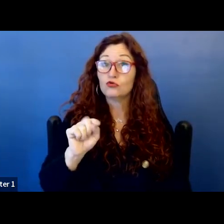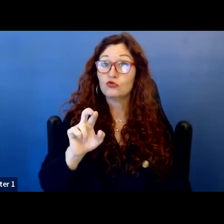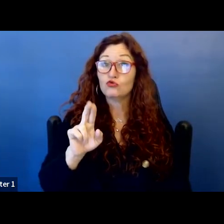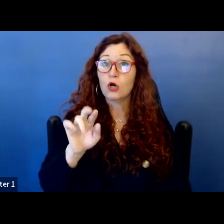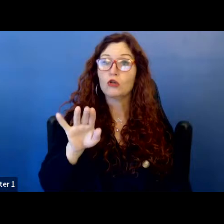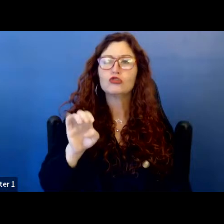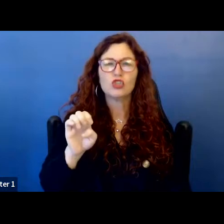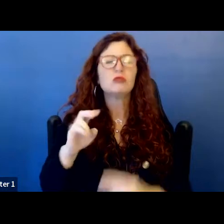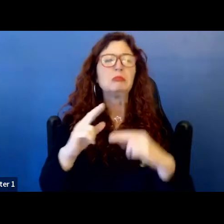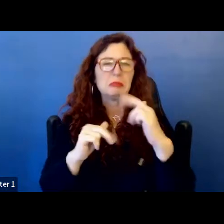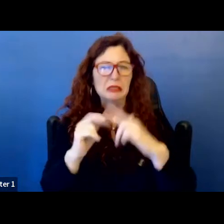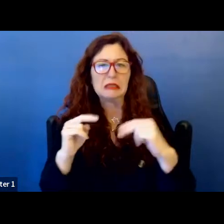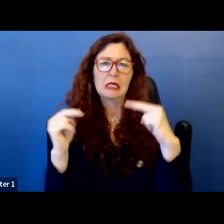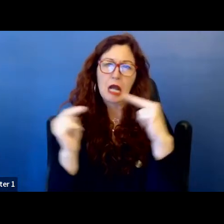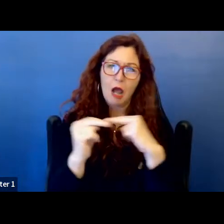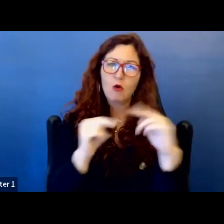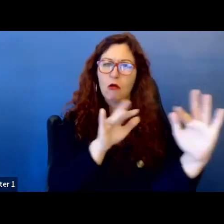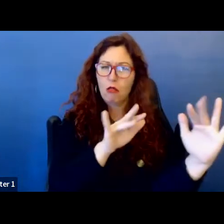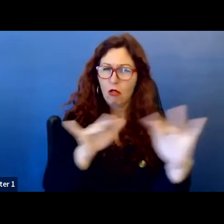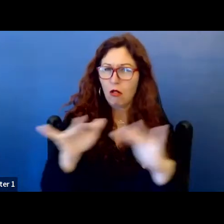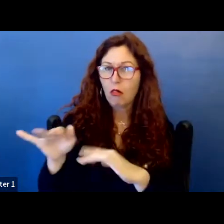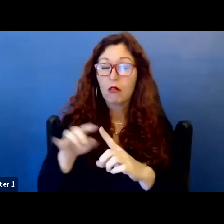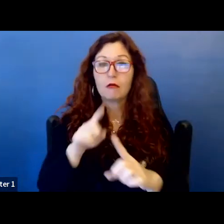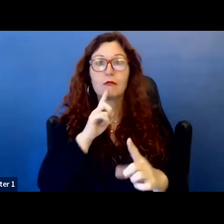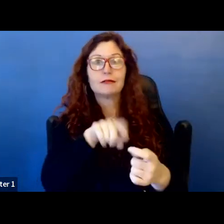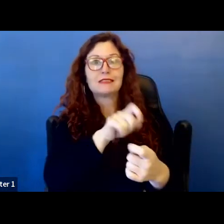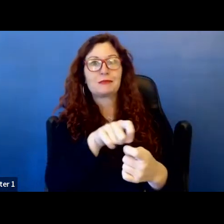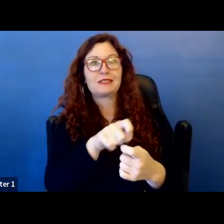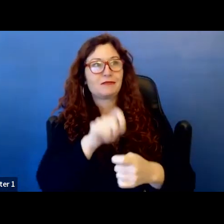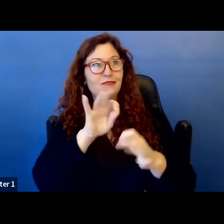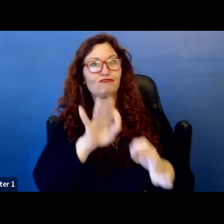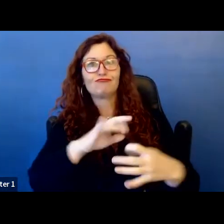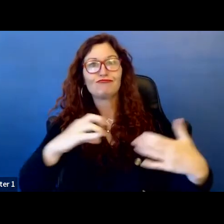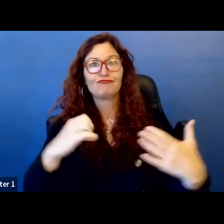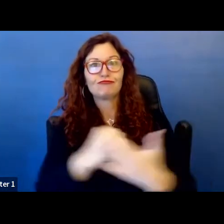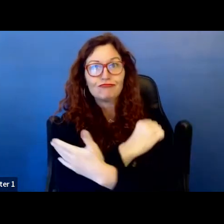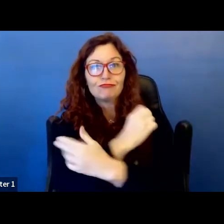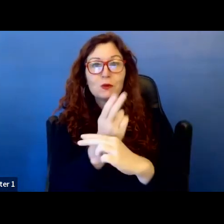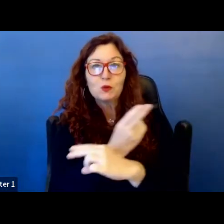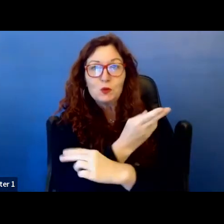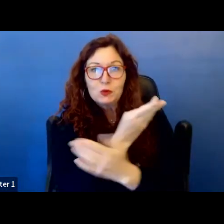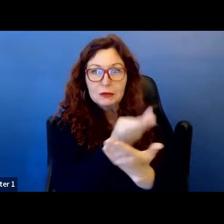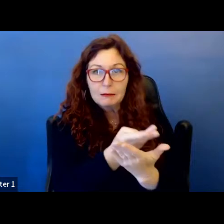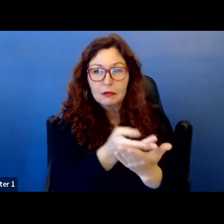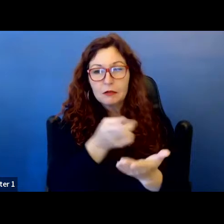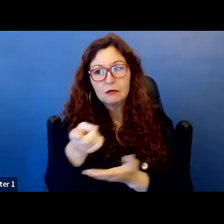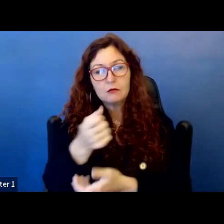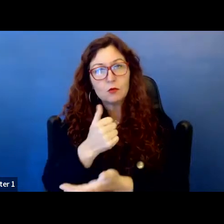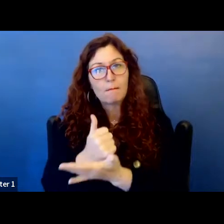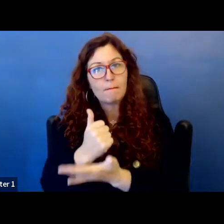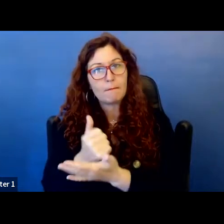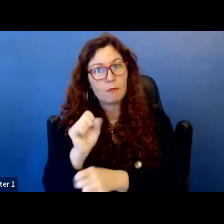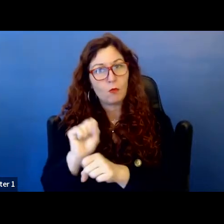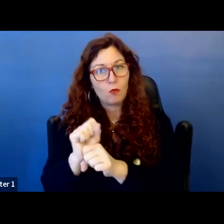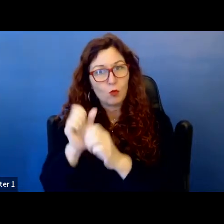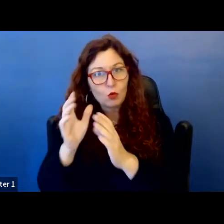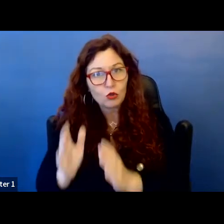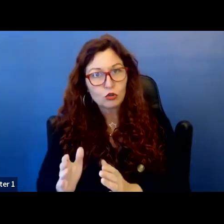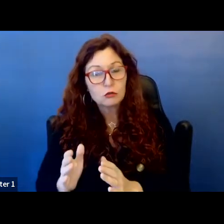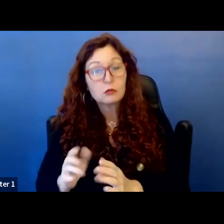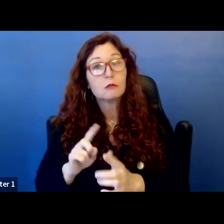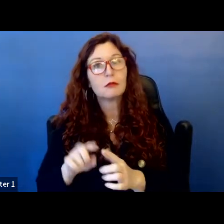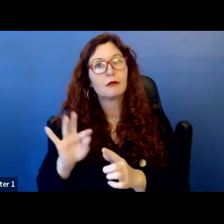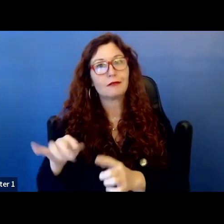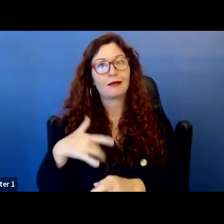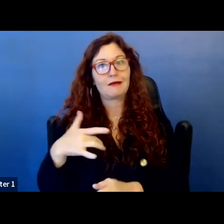safely and are protected from discrimination and retaliation when they speak out against the types of exploitative policies that harm workers and their families